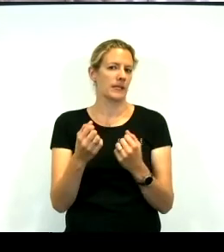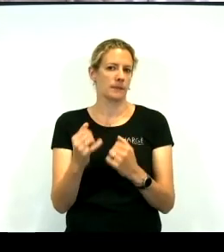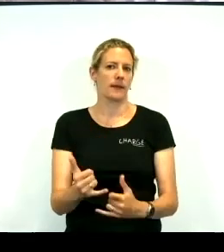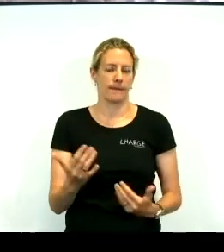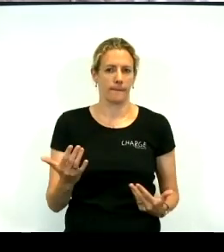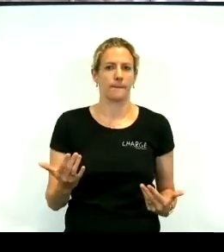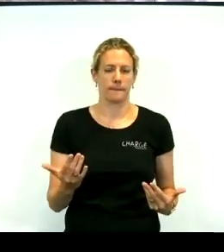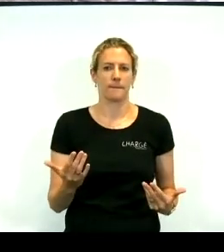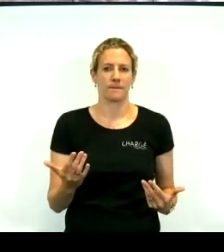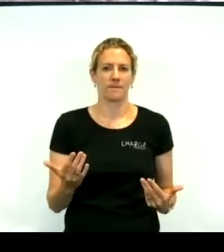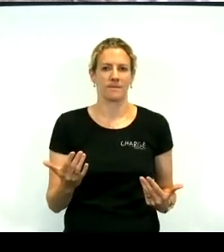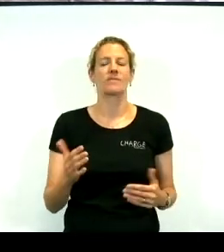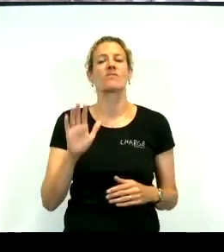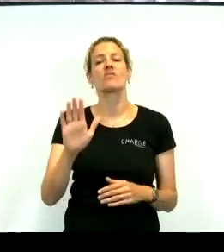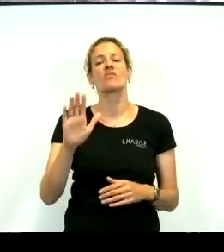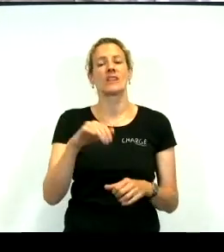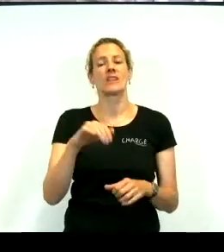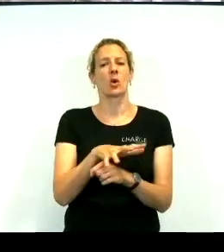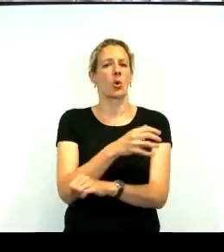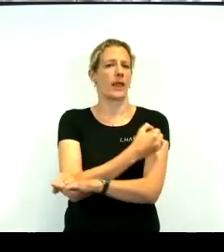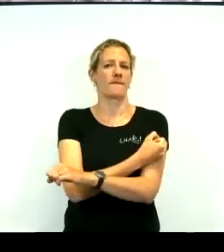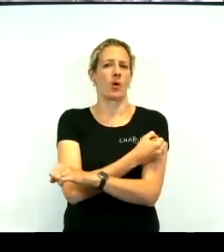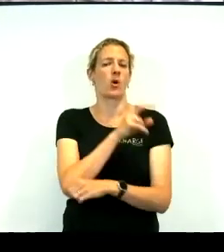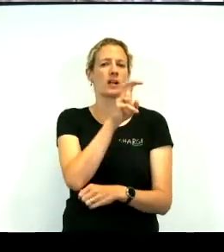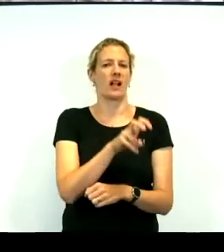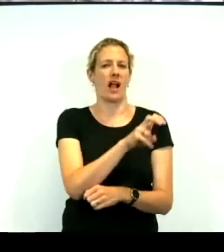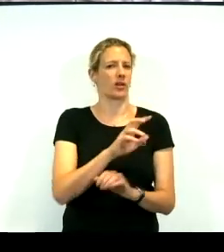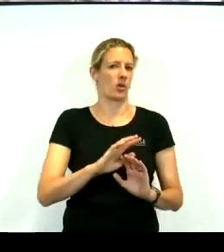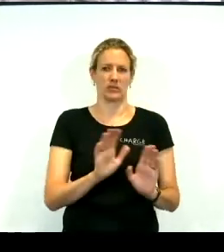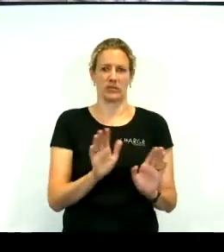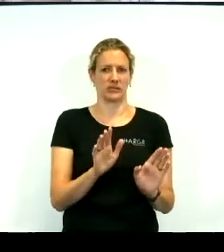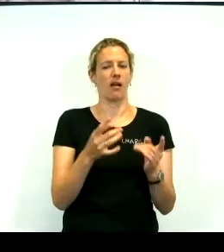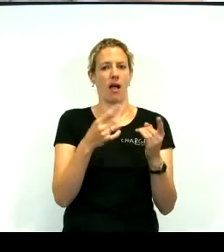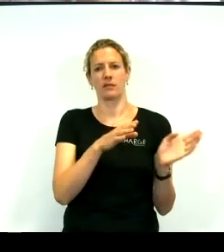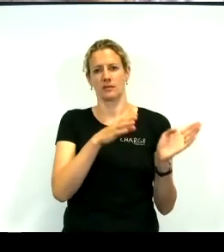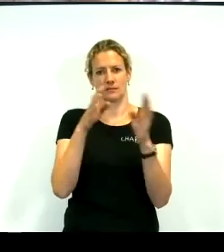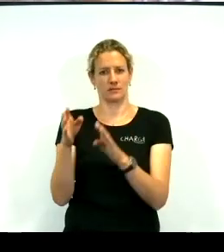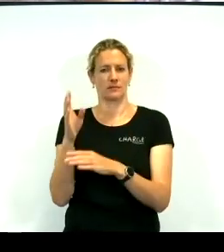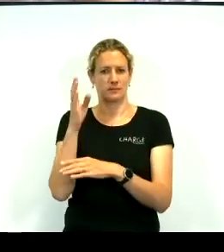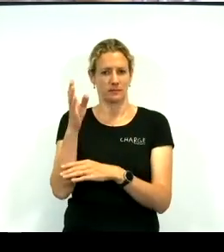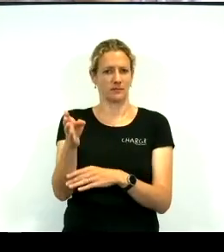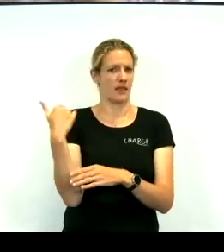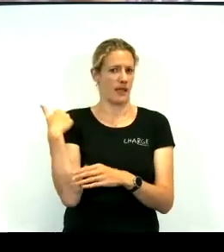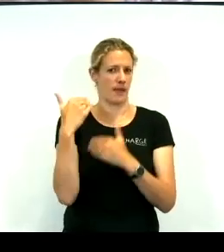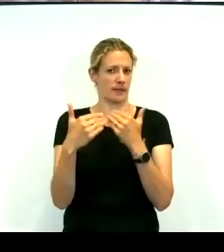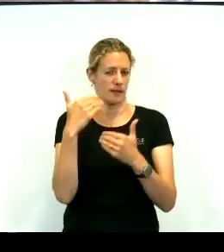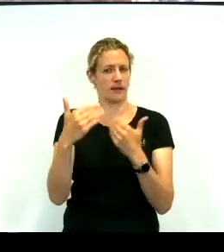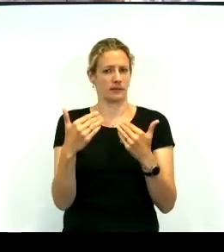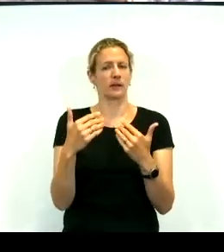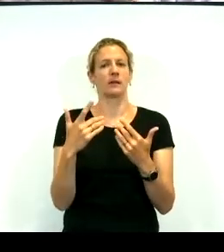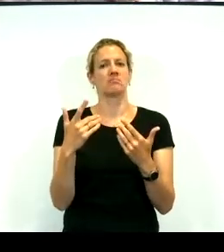go into the hospital setting then. We changed his story and different arrangements were made.